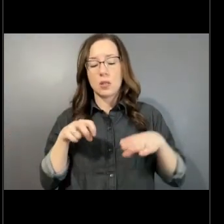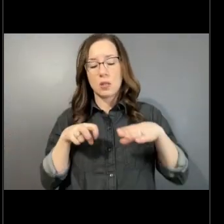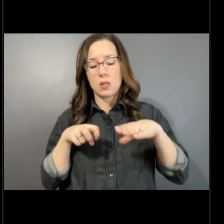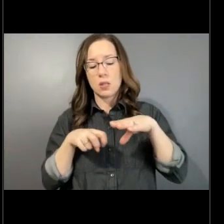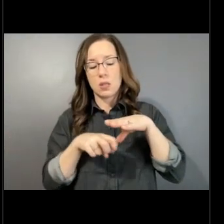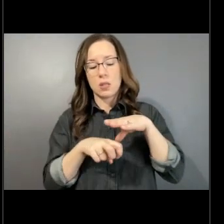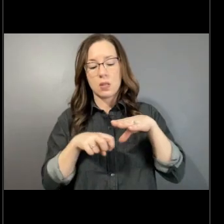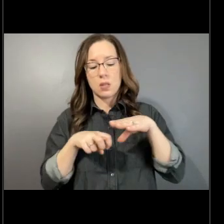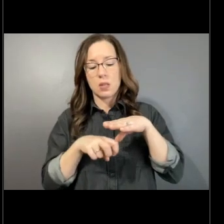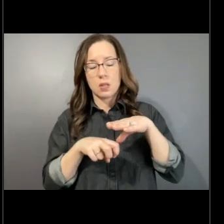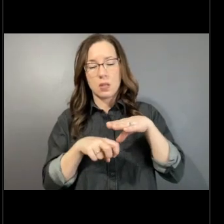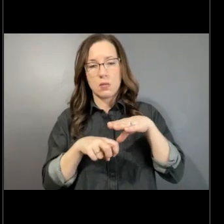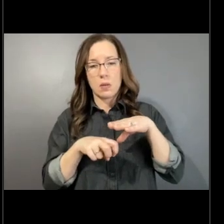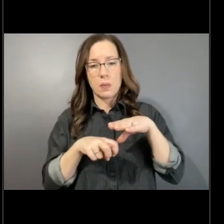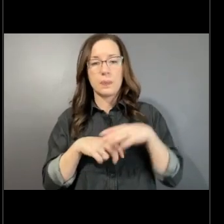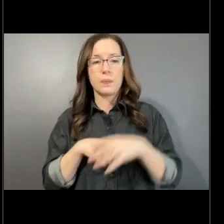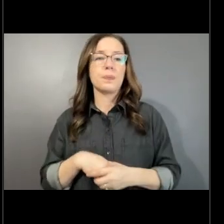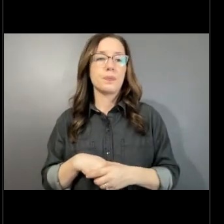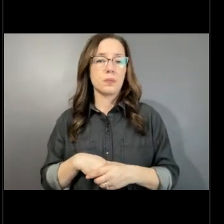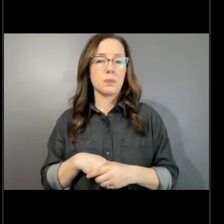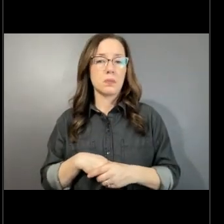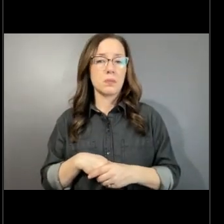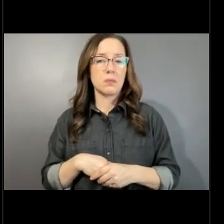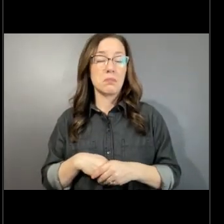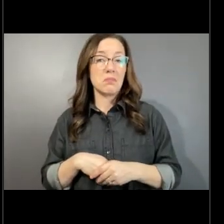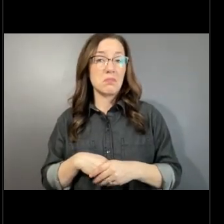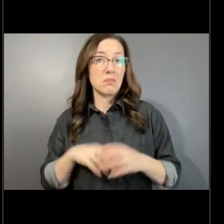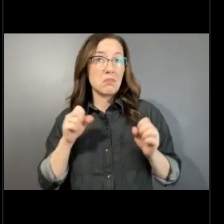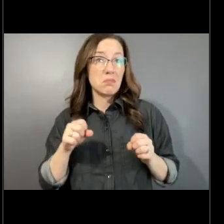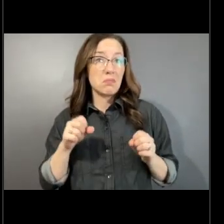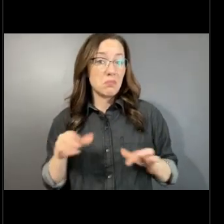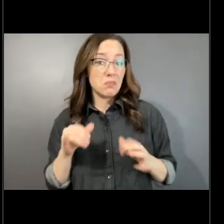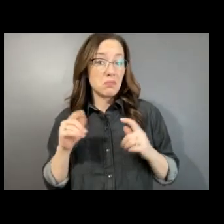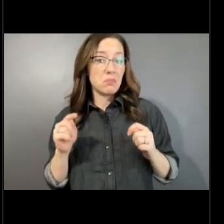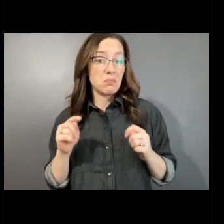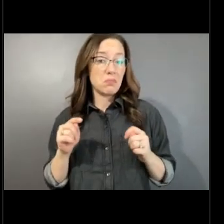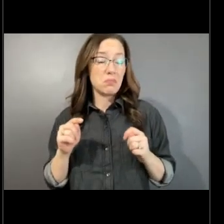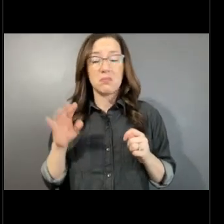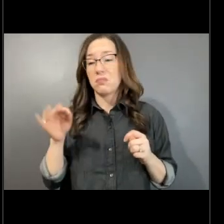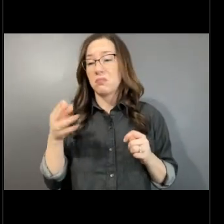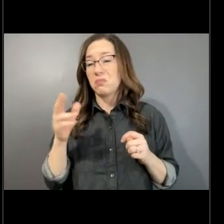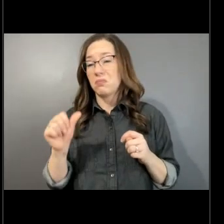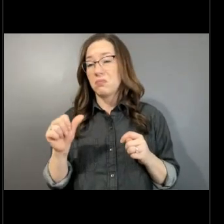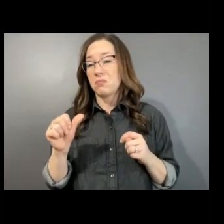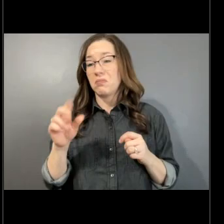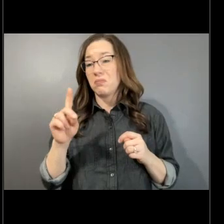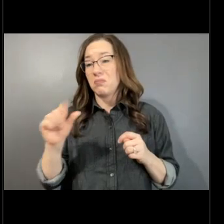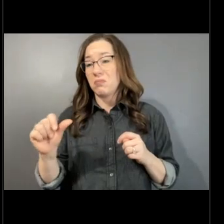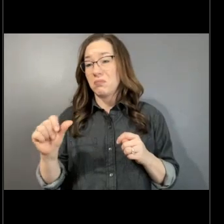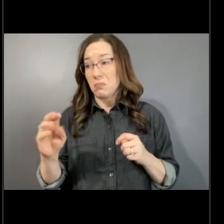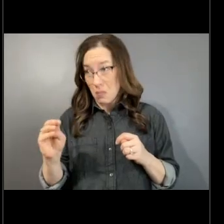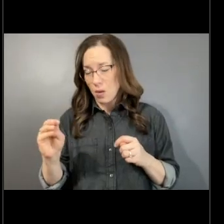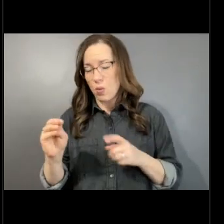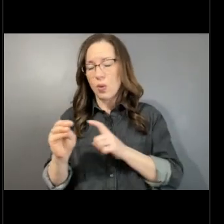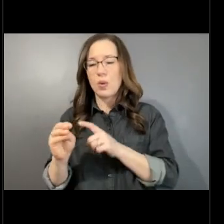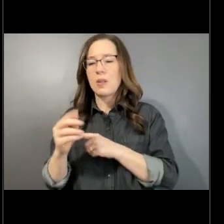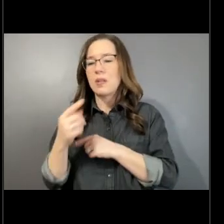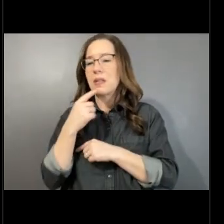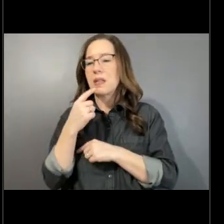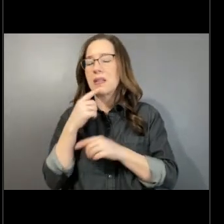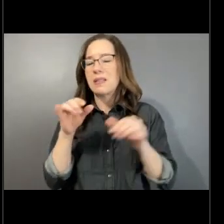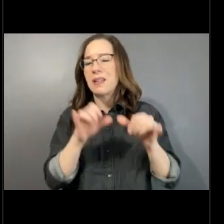in that, to accomplish this, the Fair Housing Act Design Manual states that standard